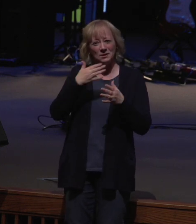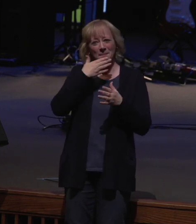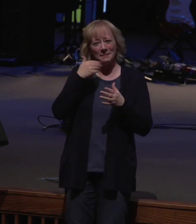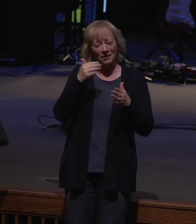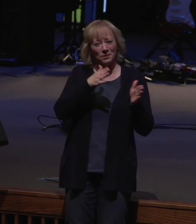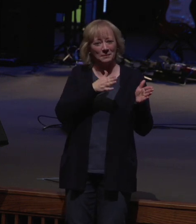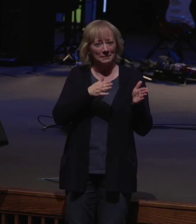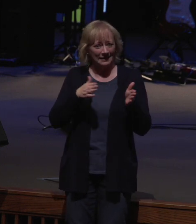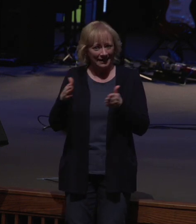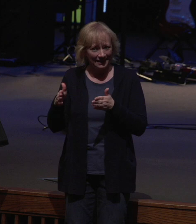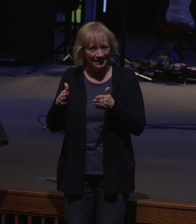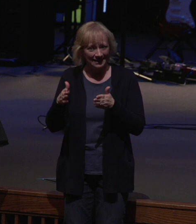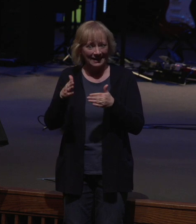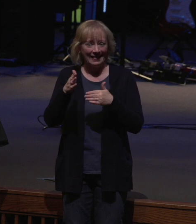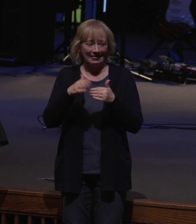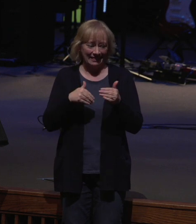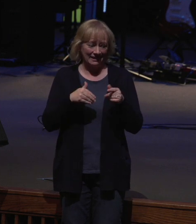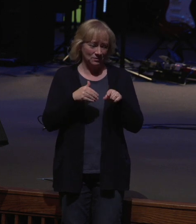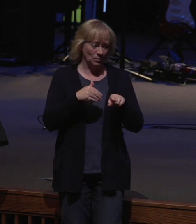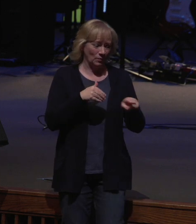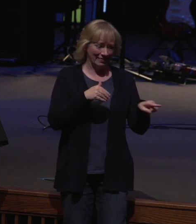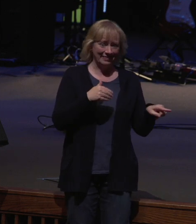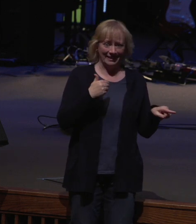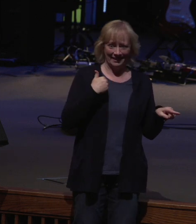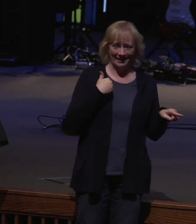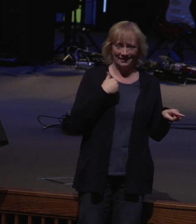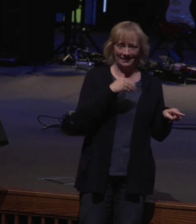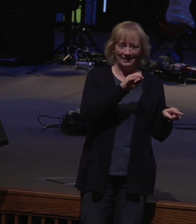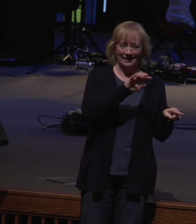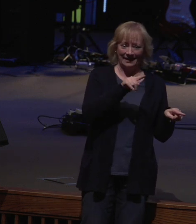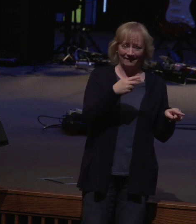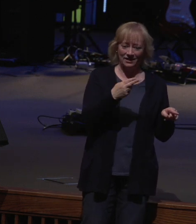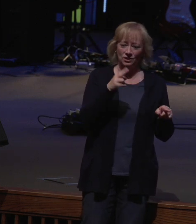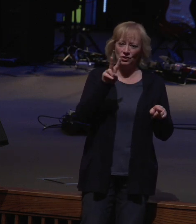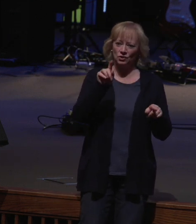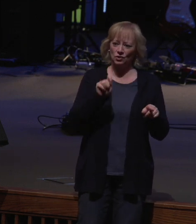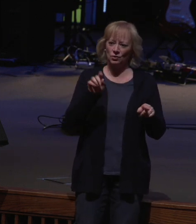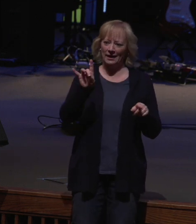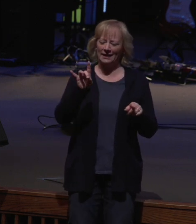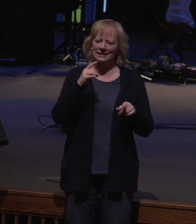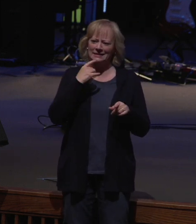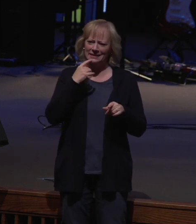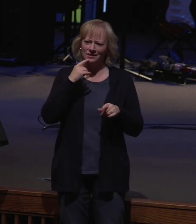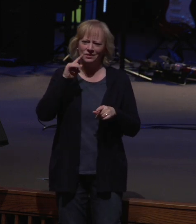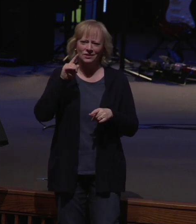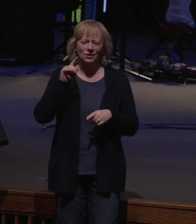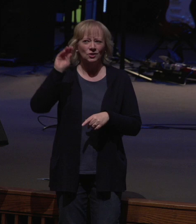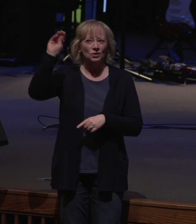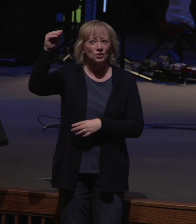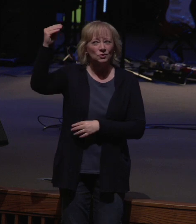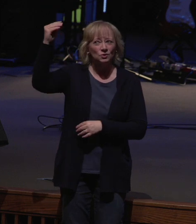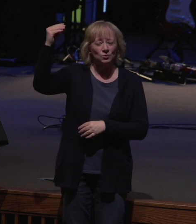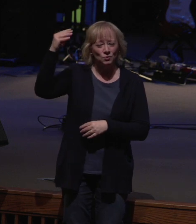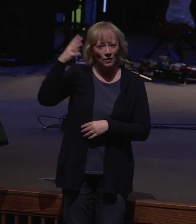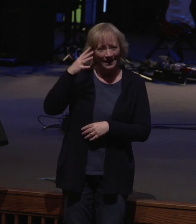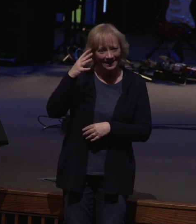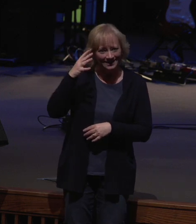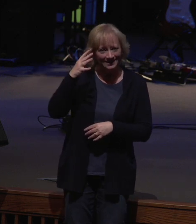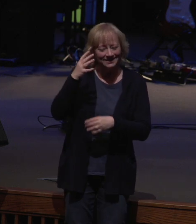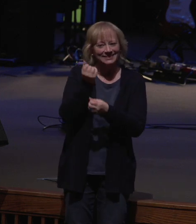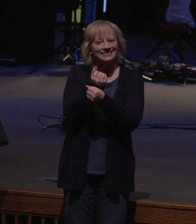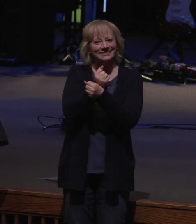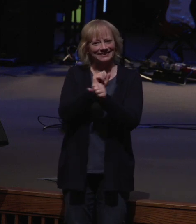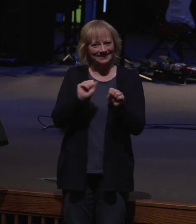plan than what they had. Ephesians 2:8 says, "It's by grace that we have been